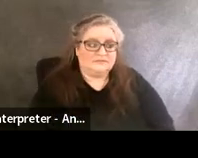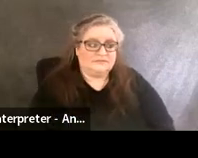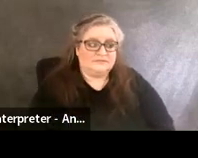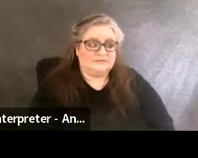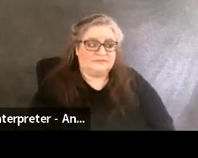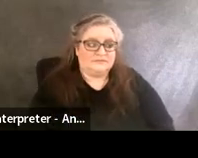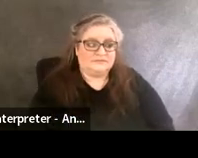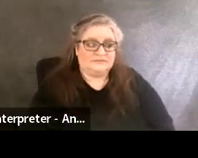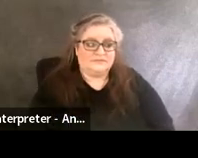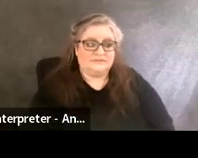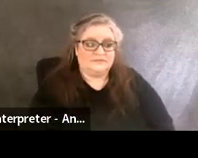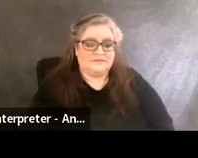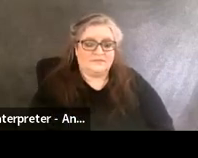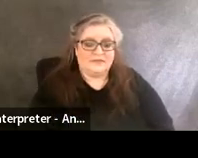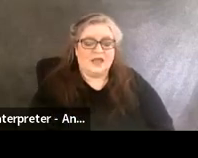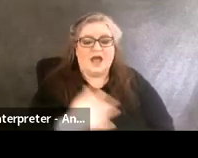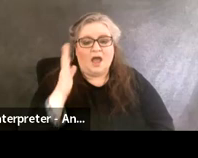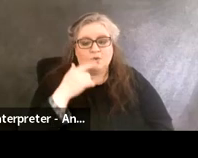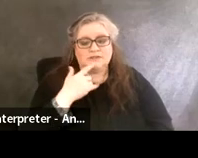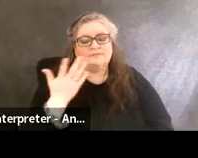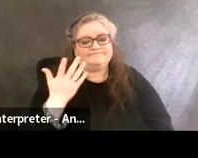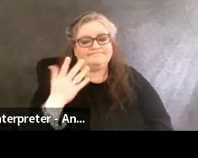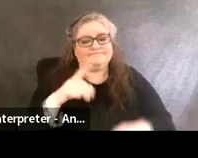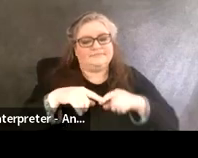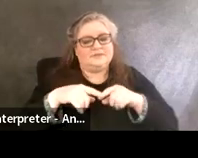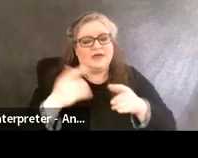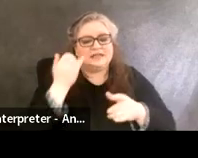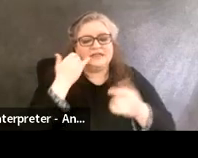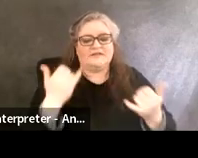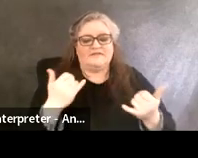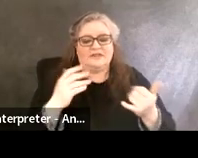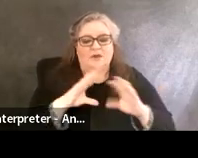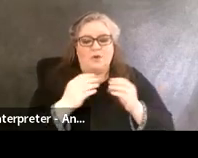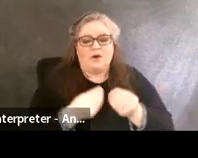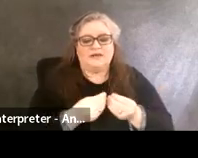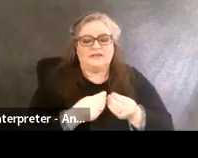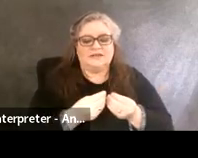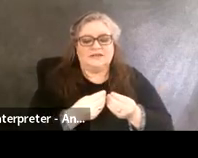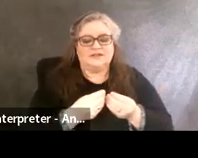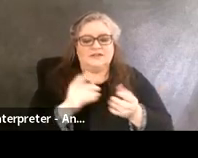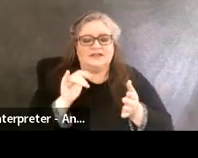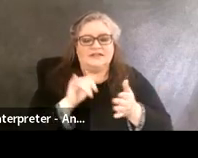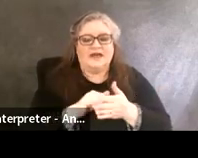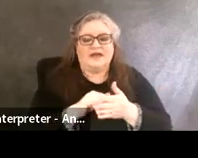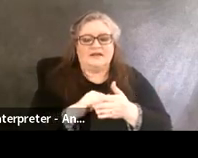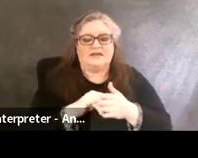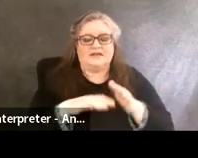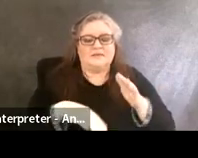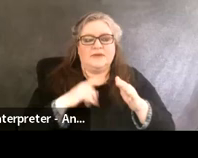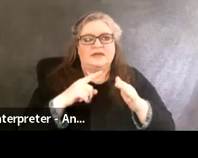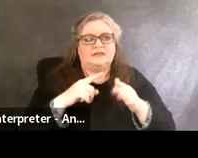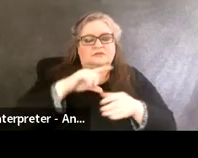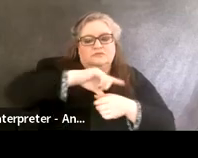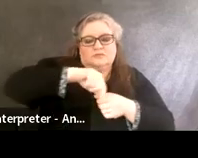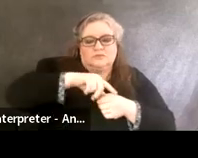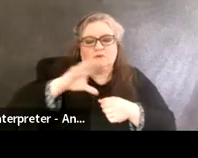Well, I think I'm going to say it depends, because if this is an organization that is based in suburban Cook